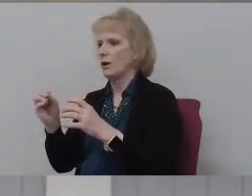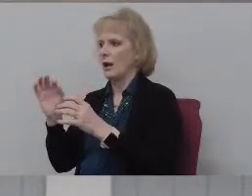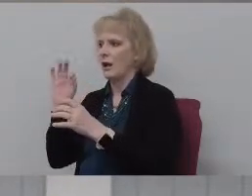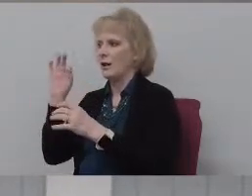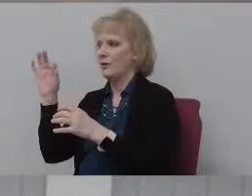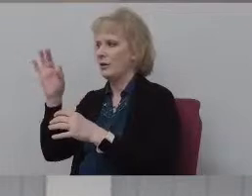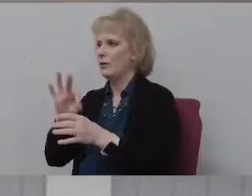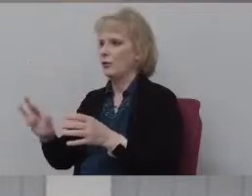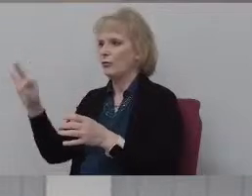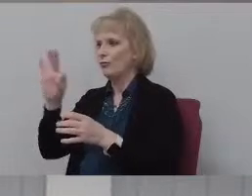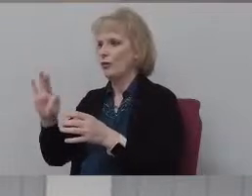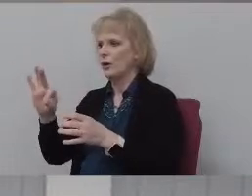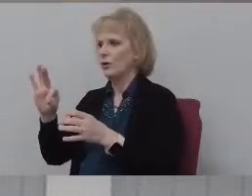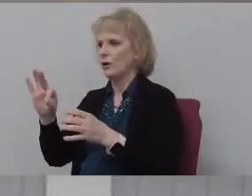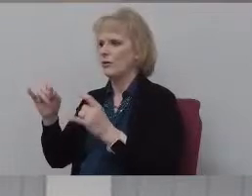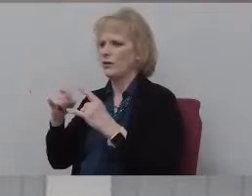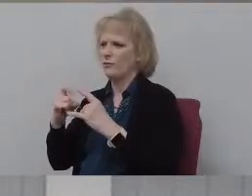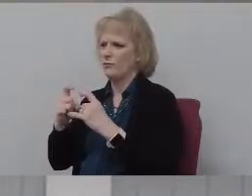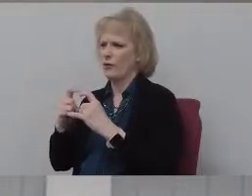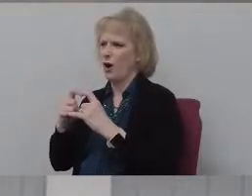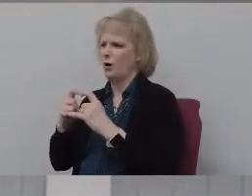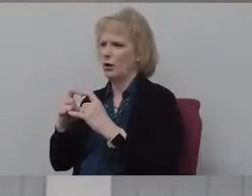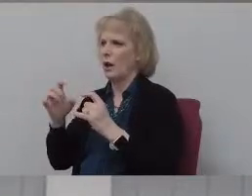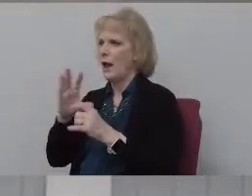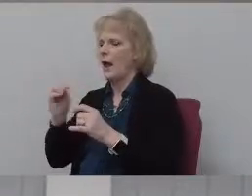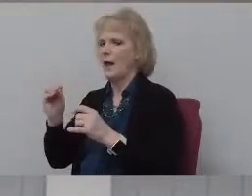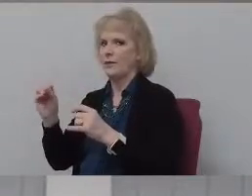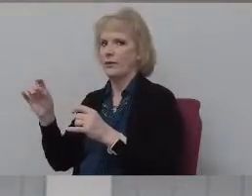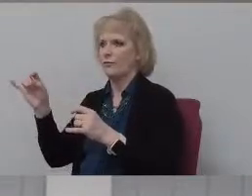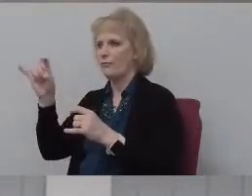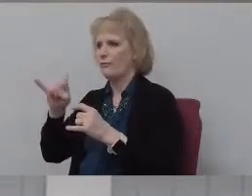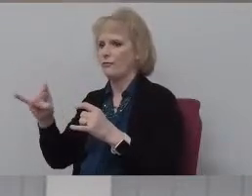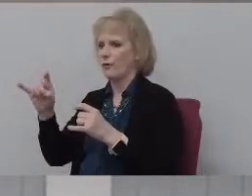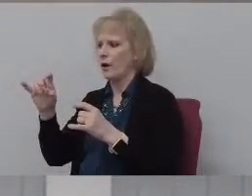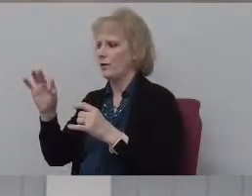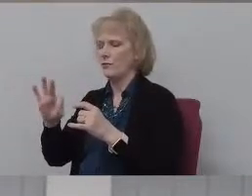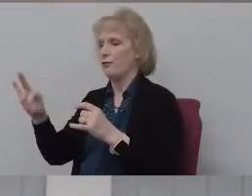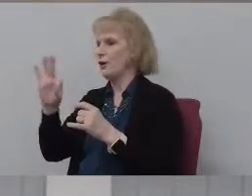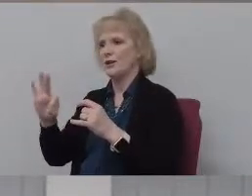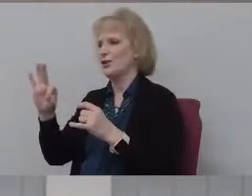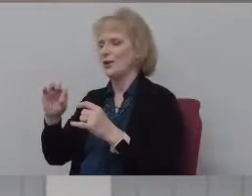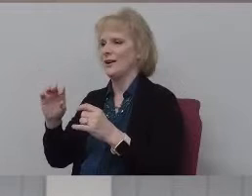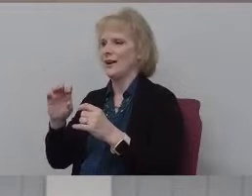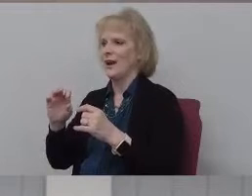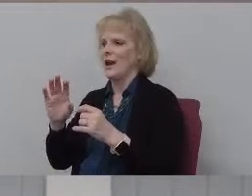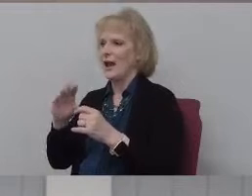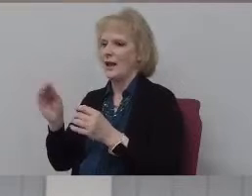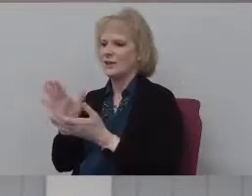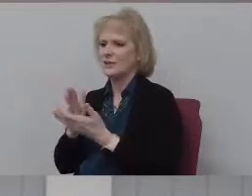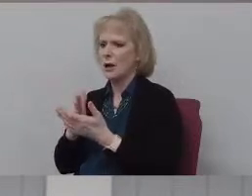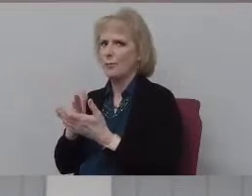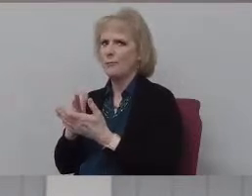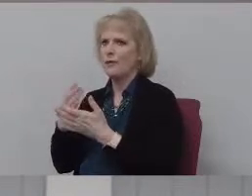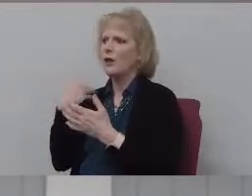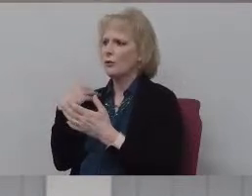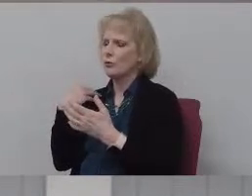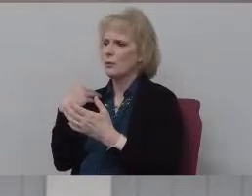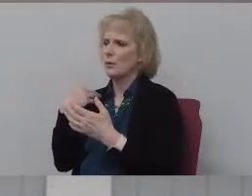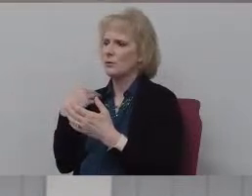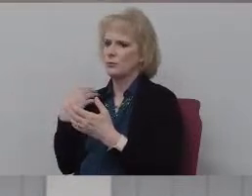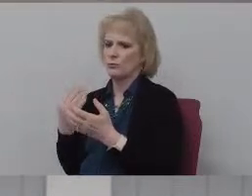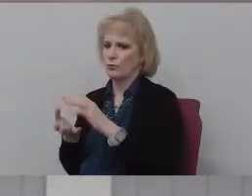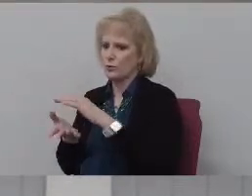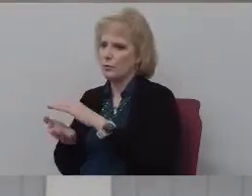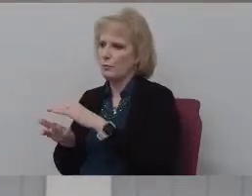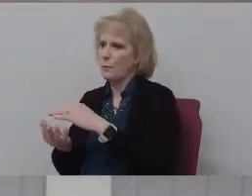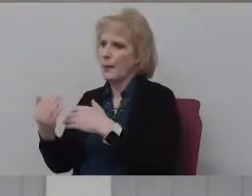courtyard. And, you know, some of them, when it was all set up, it was their job to bake the bread and make sure there was fresh bread in the house of the Lord in the